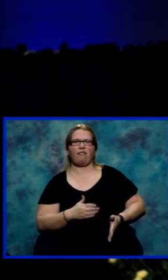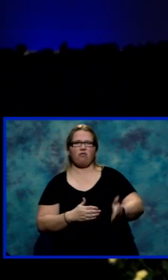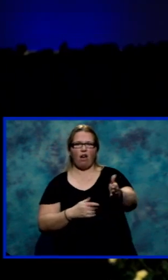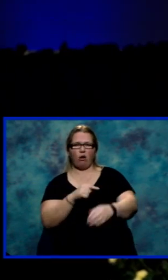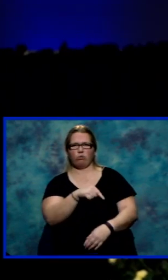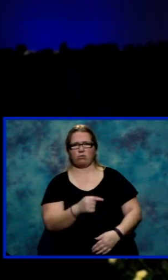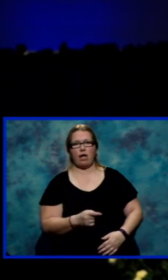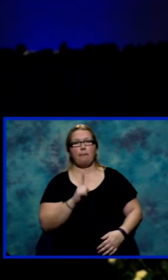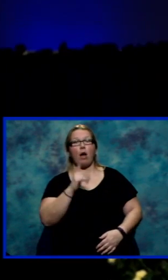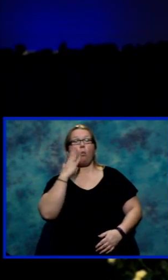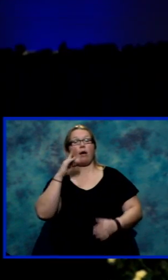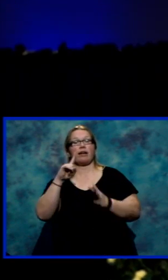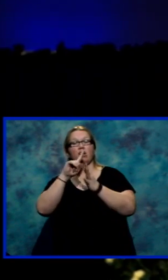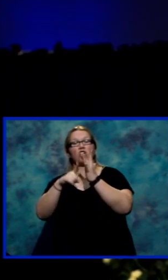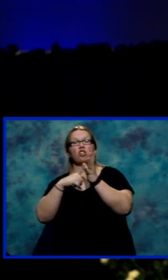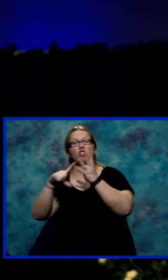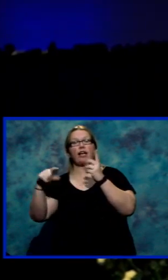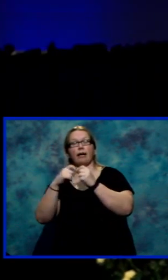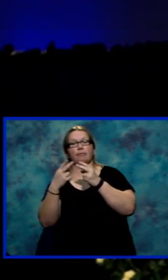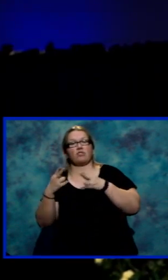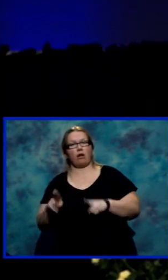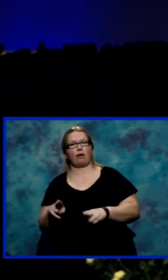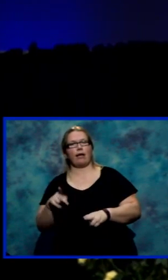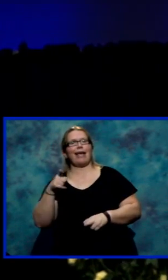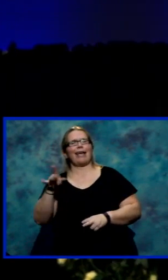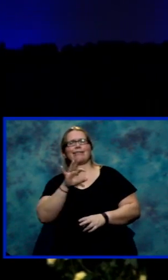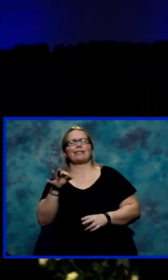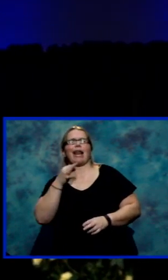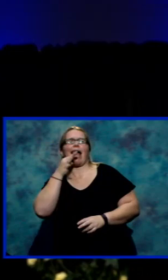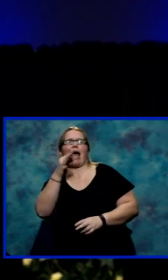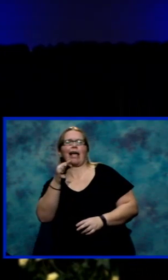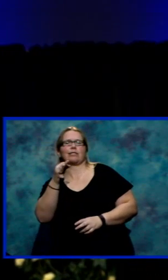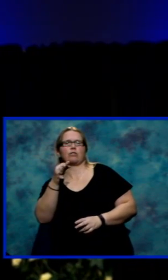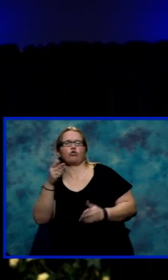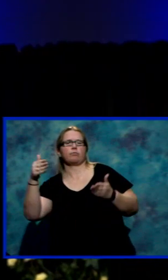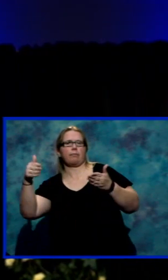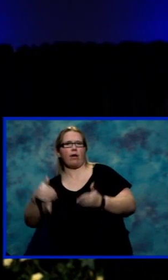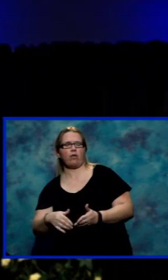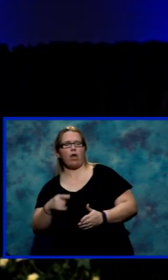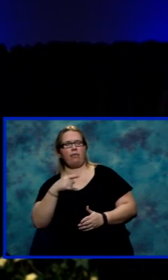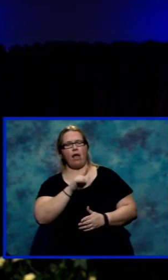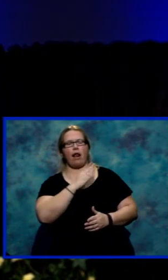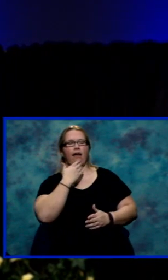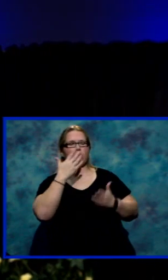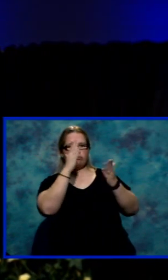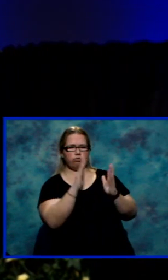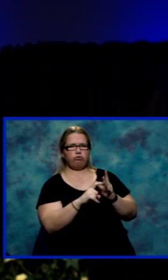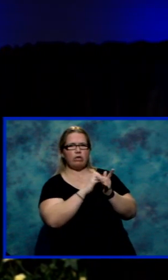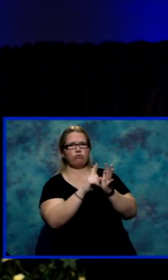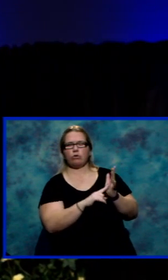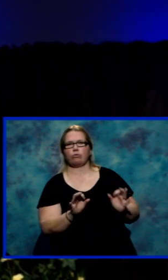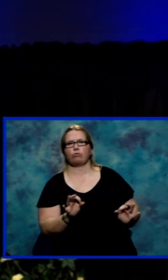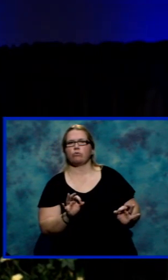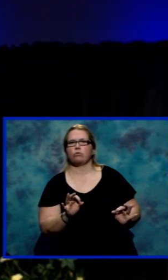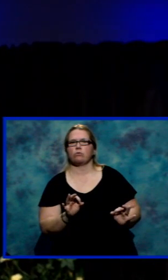But when he dies, he doesn't ask to be buried next to the one who's lovely in form and beautiful.